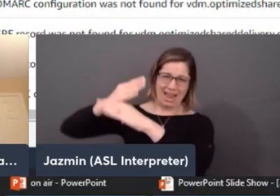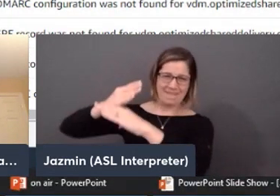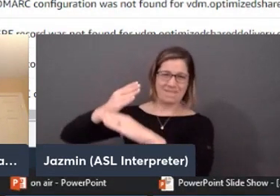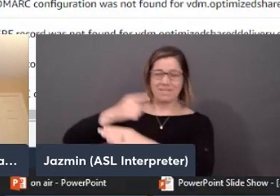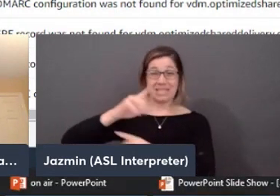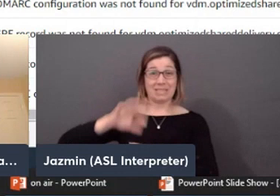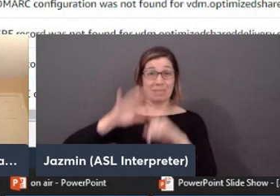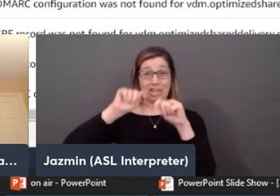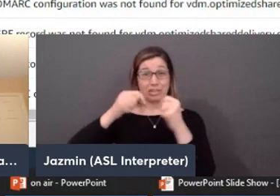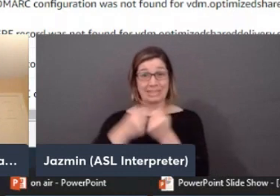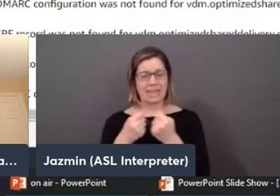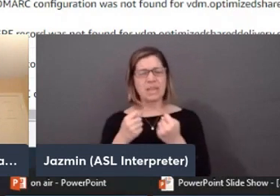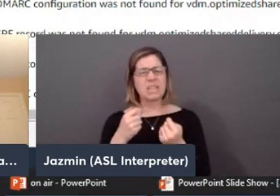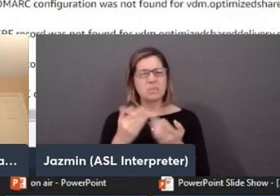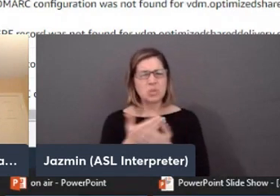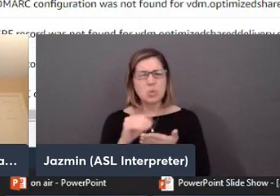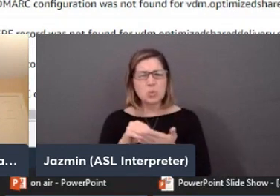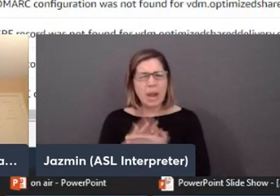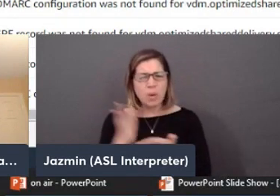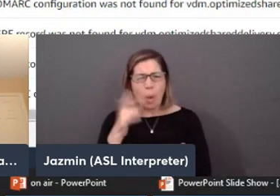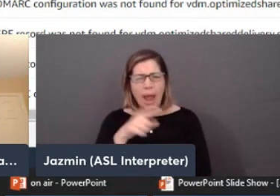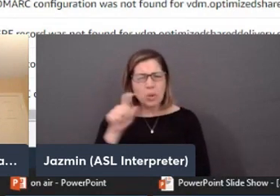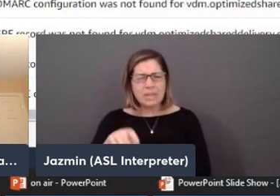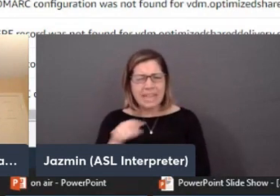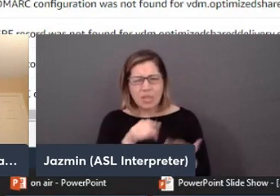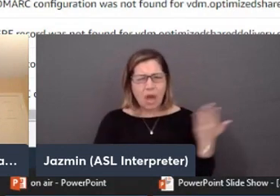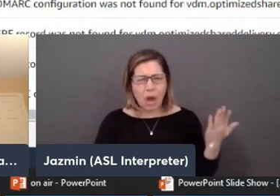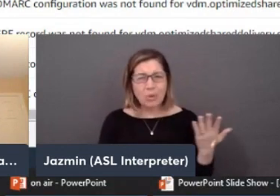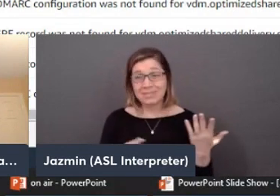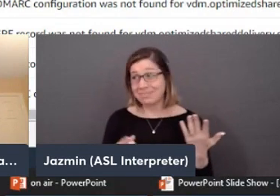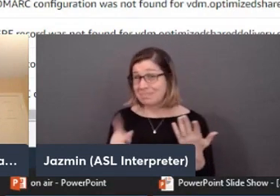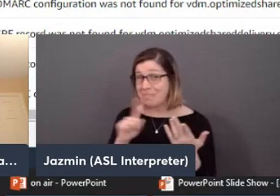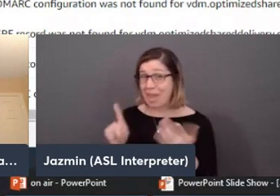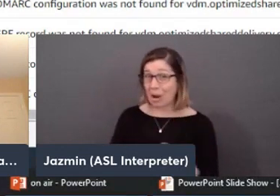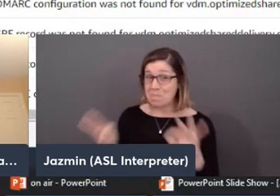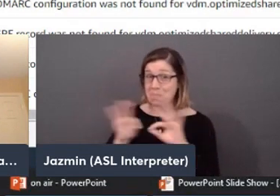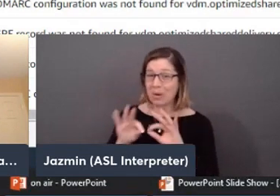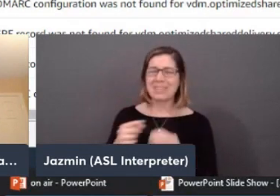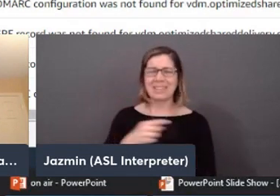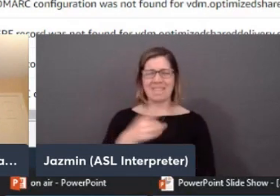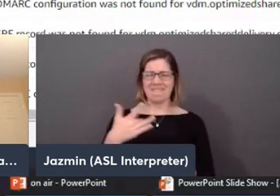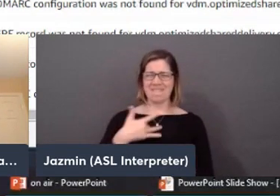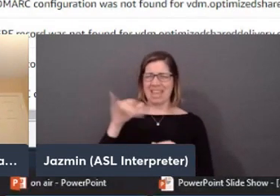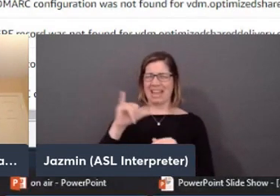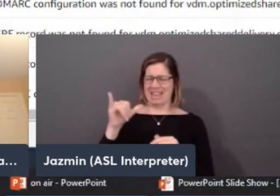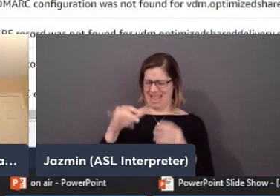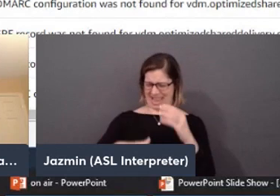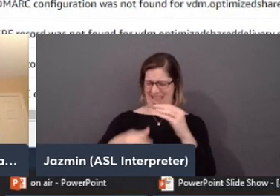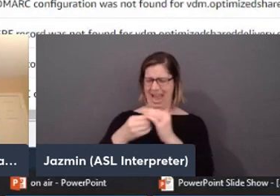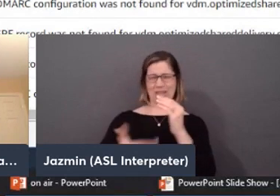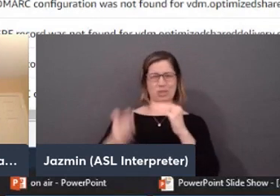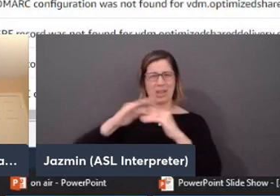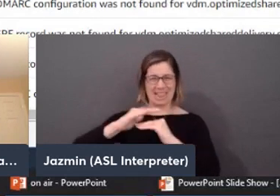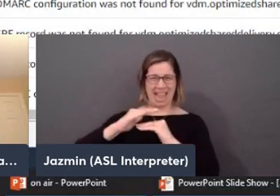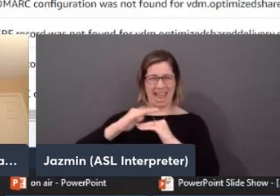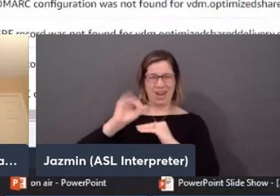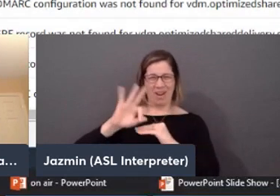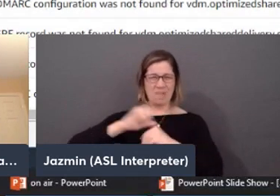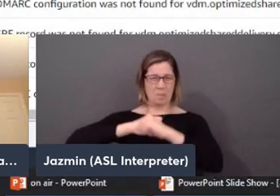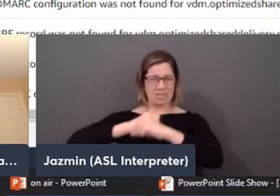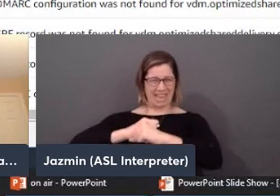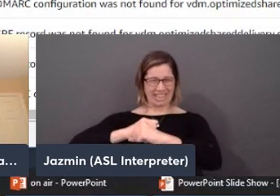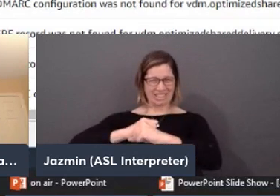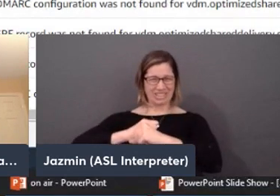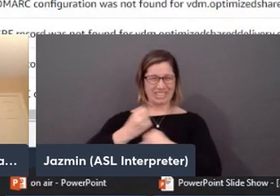are like, why do you need those? They're important. It also feels like an extra layer of protection on the security side, right? Like you